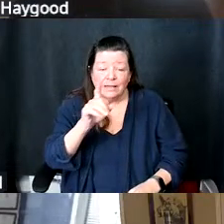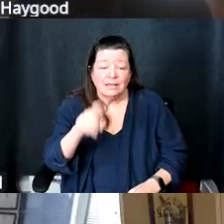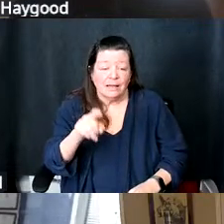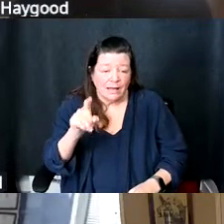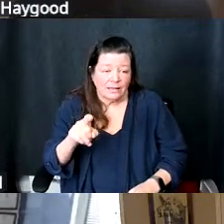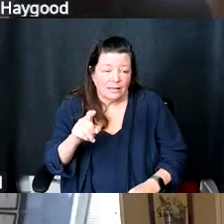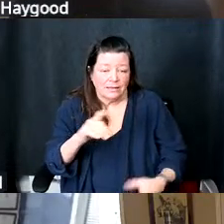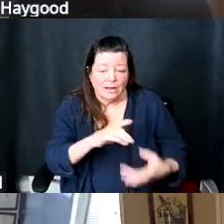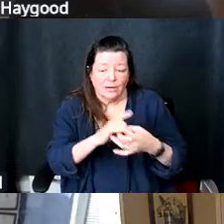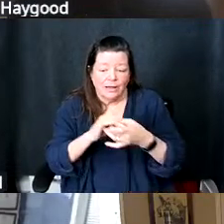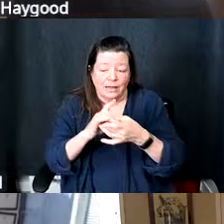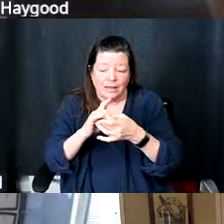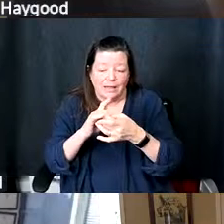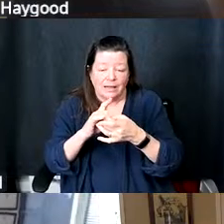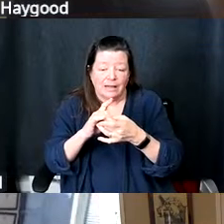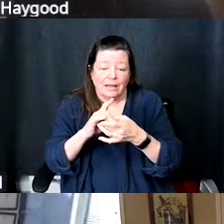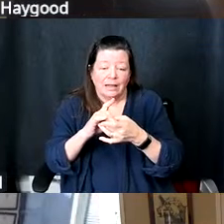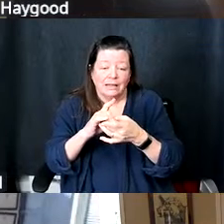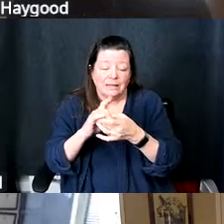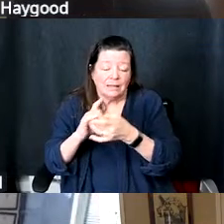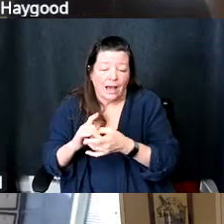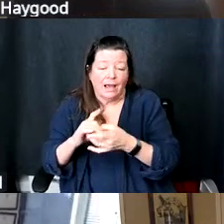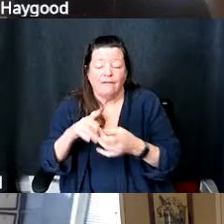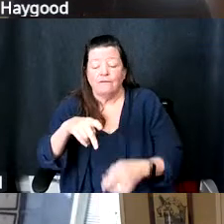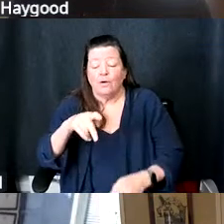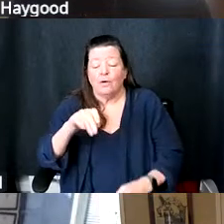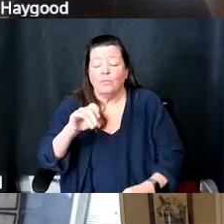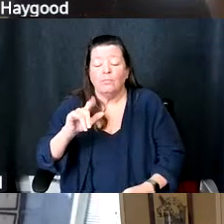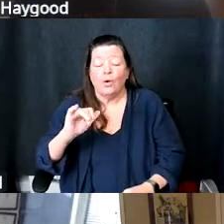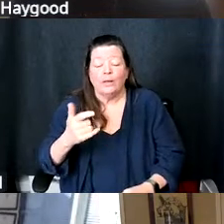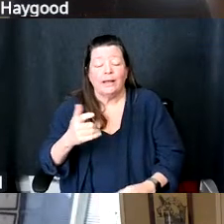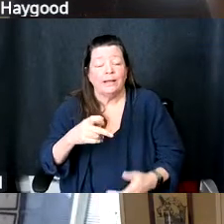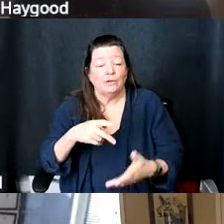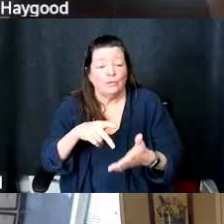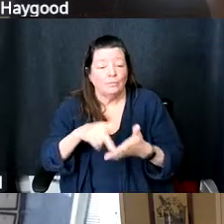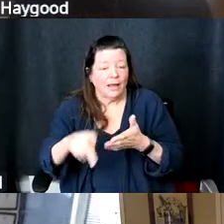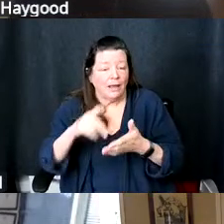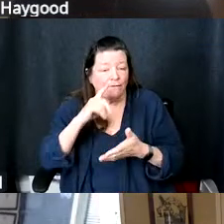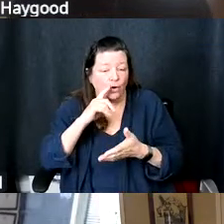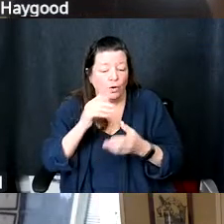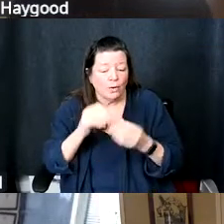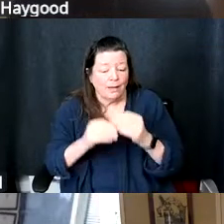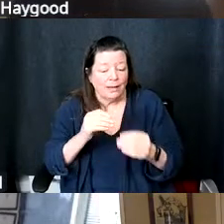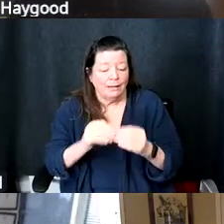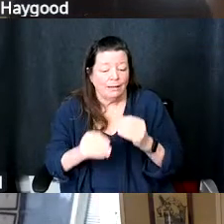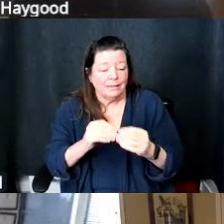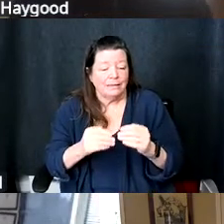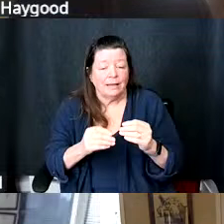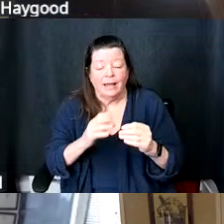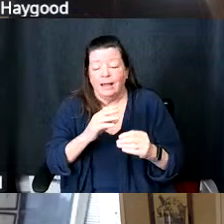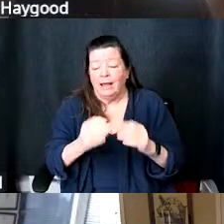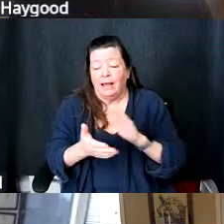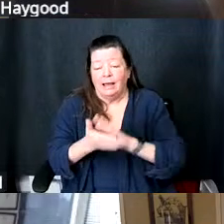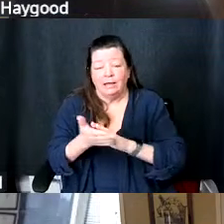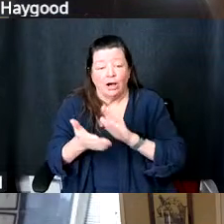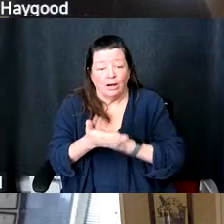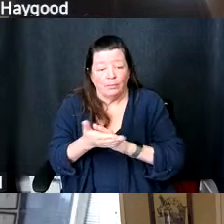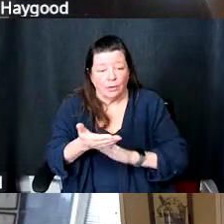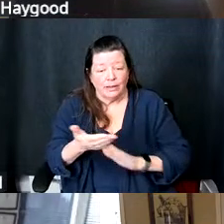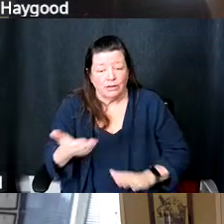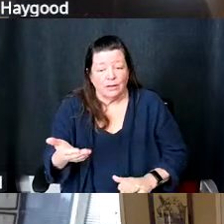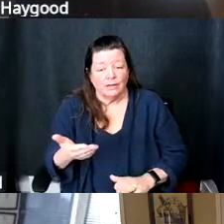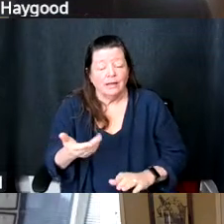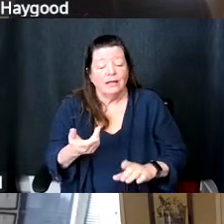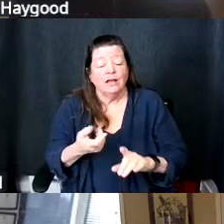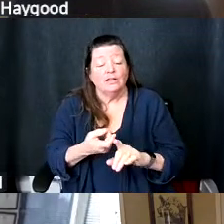for tolling to pay for maintenance and operational things, which from a bonding perspective,